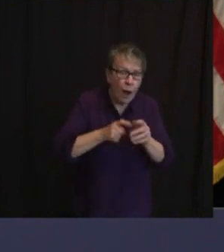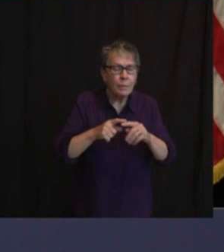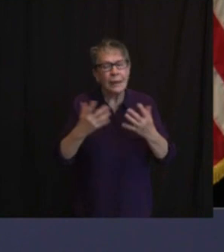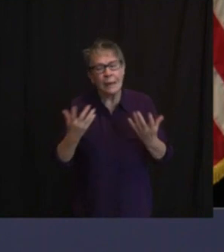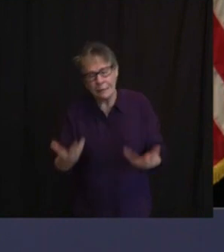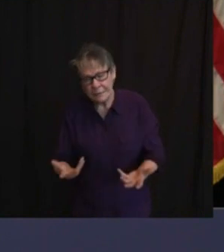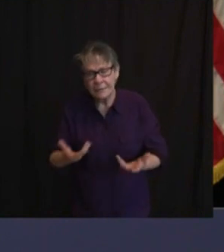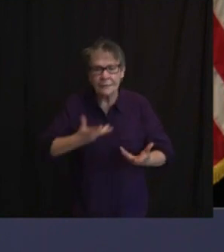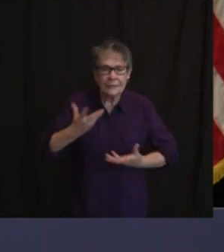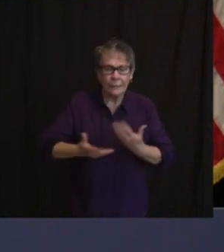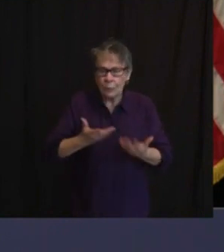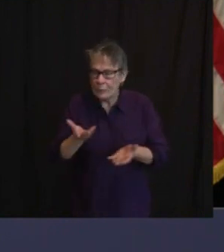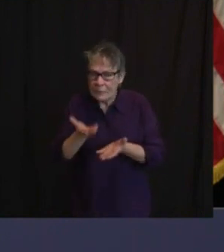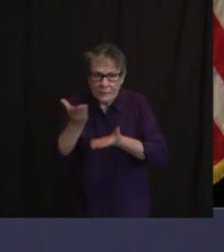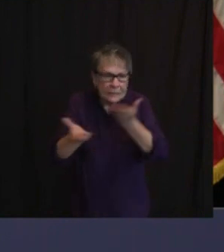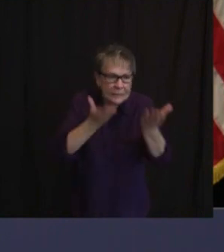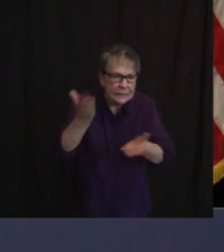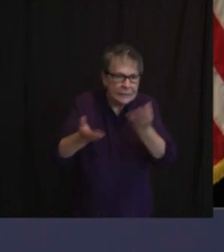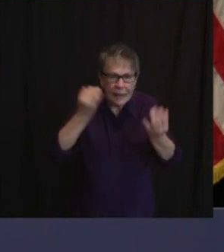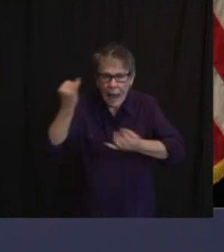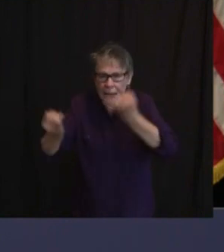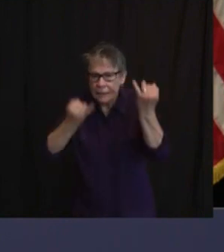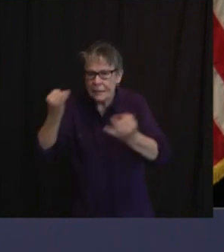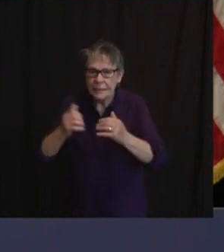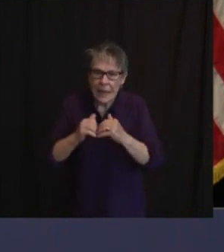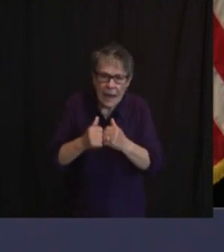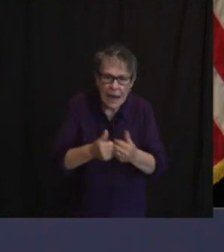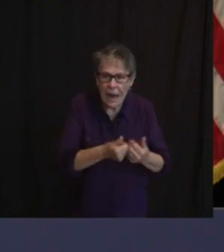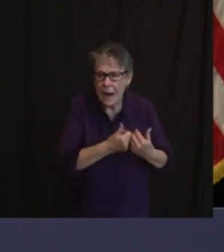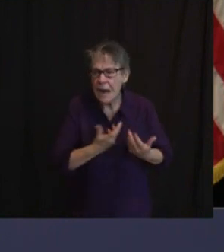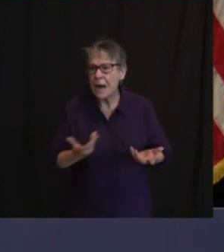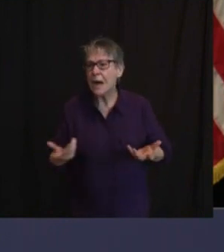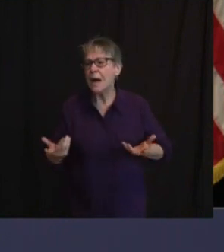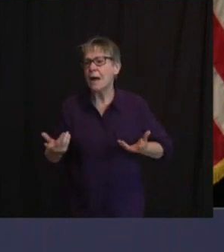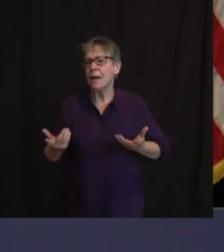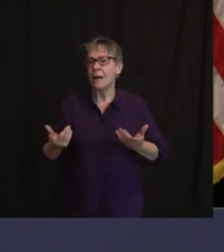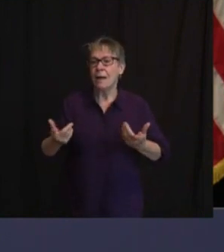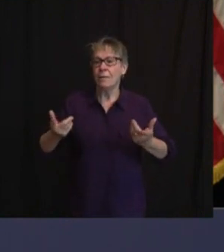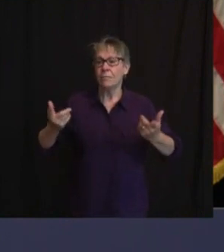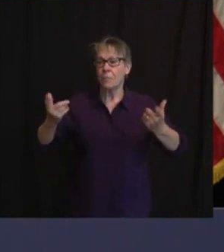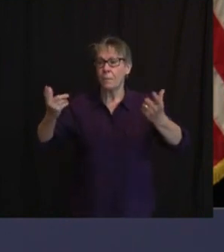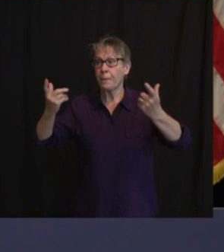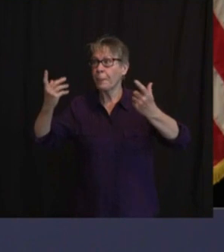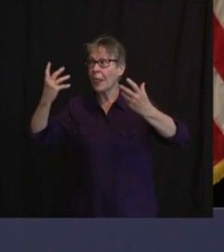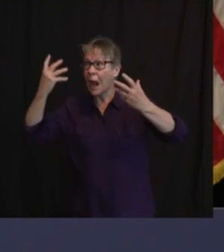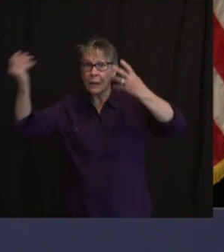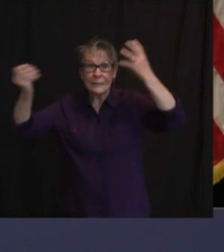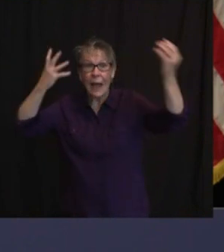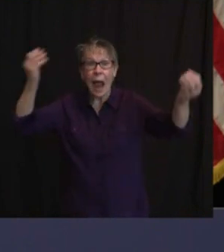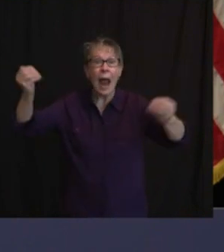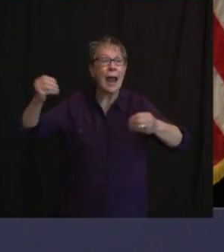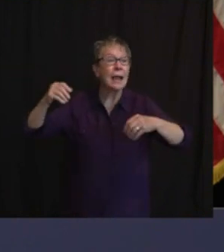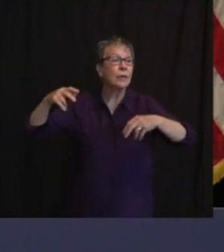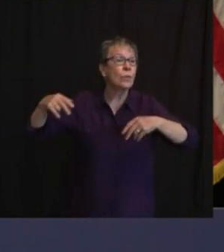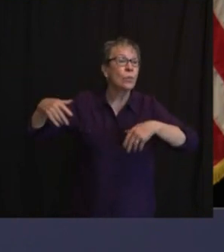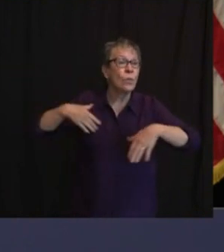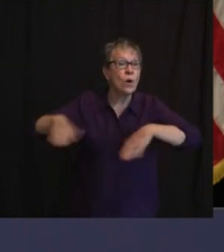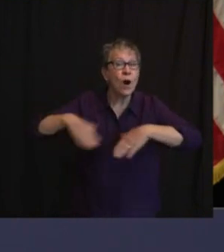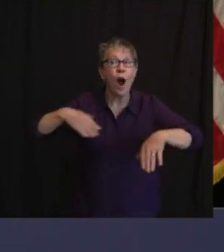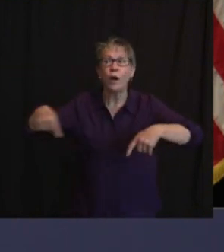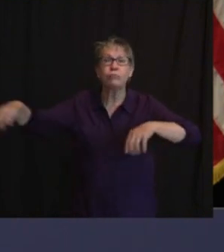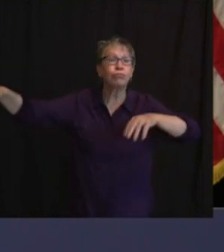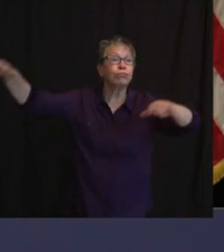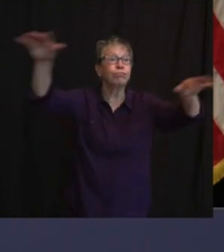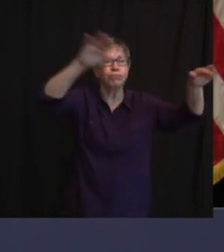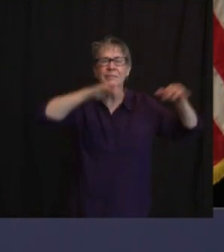that make life for guys like Pat even more almost unreasonably complicated. Any comments to